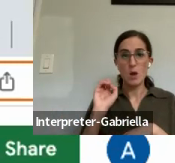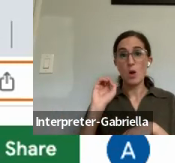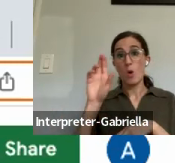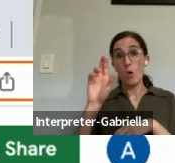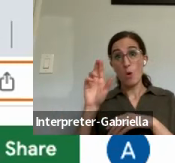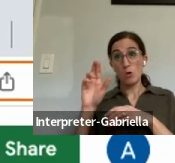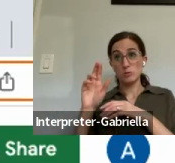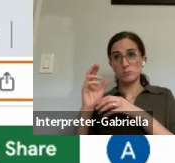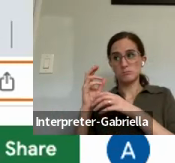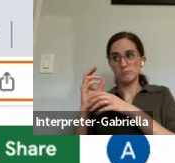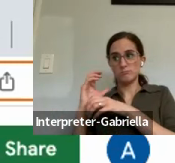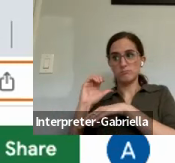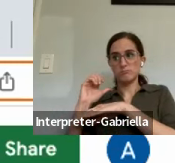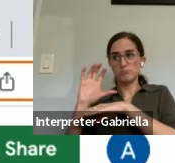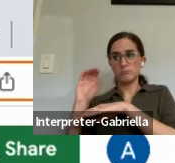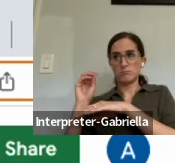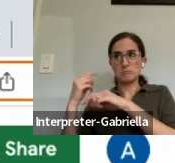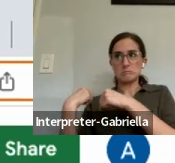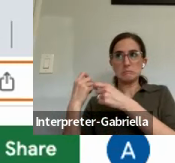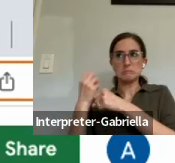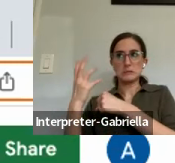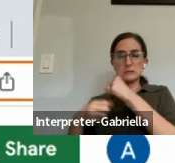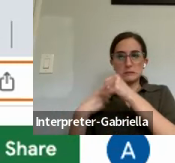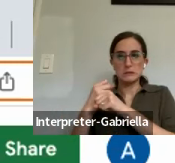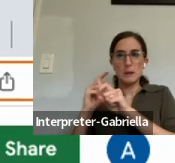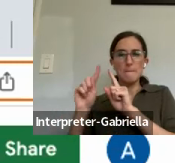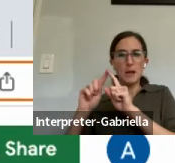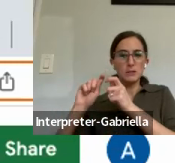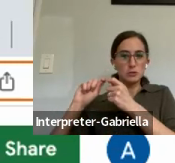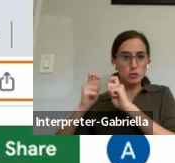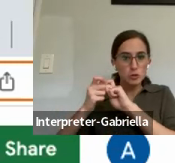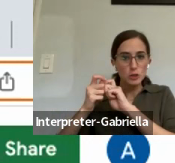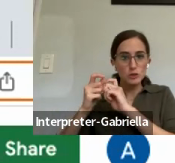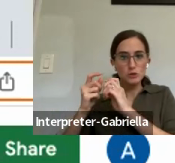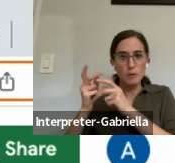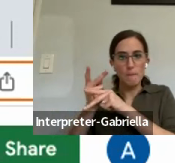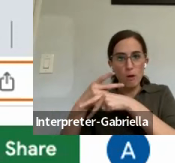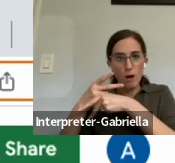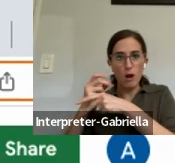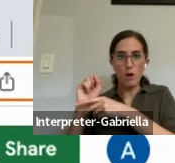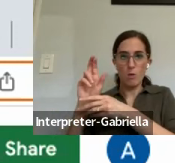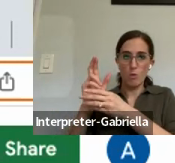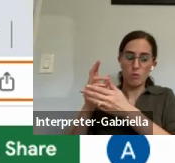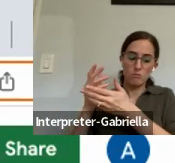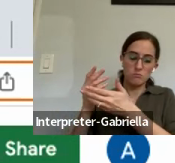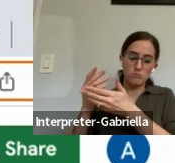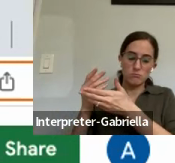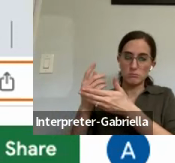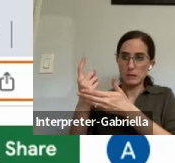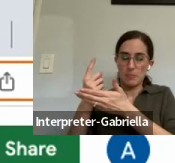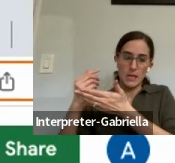innovation process, while also getting the education and certification. So similar work-based